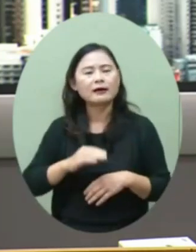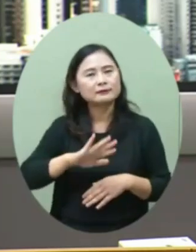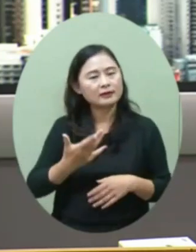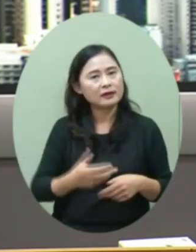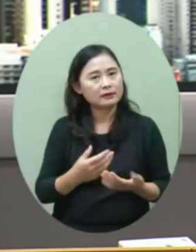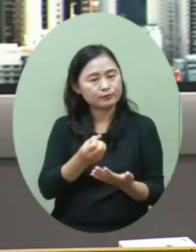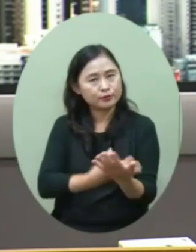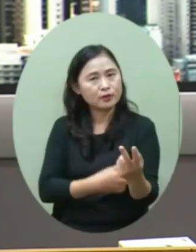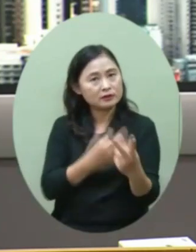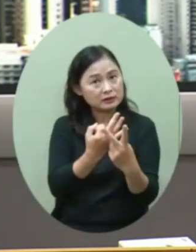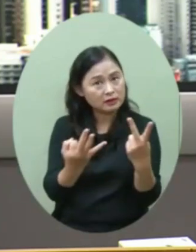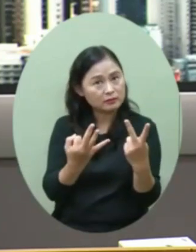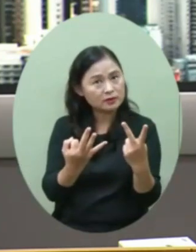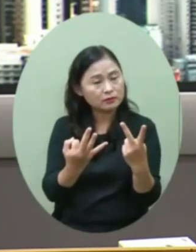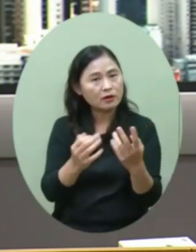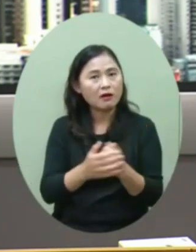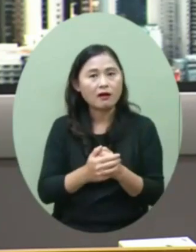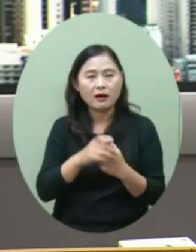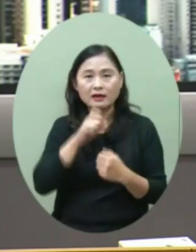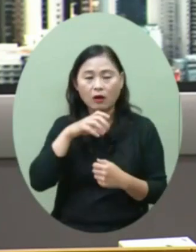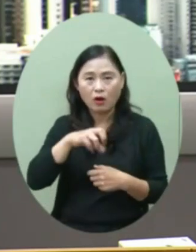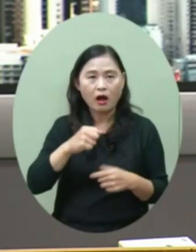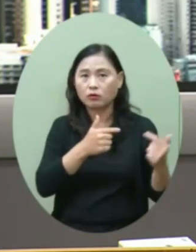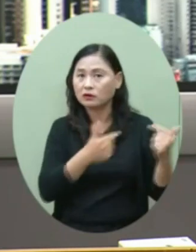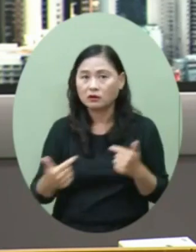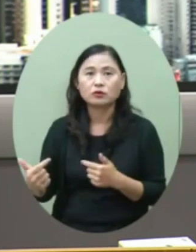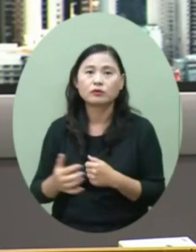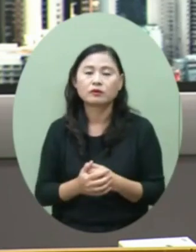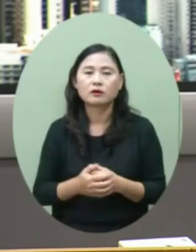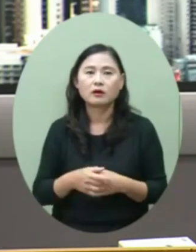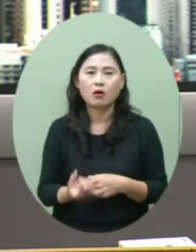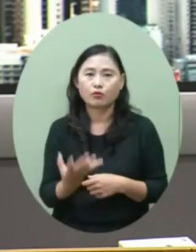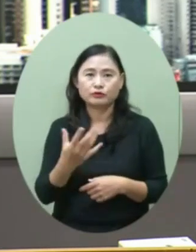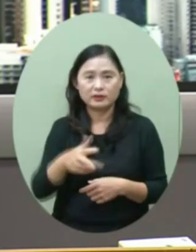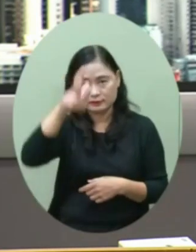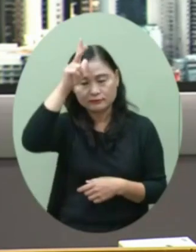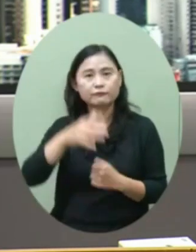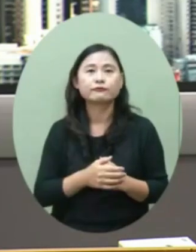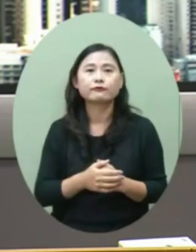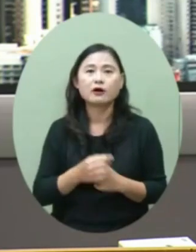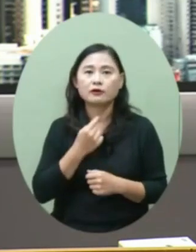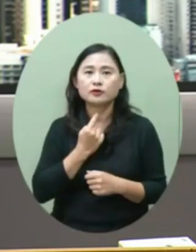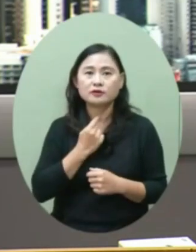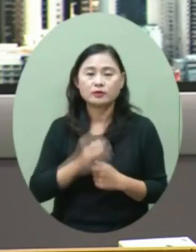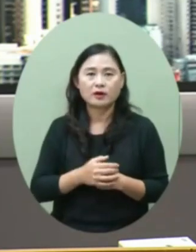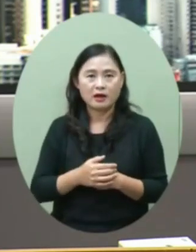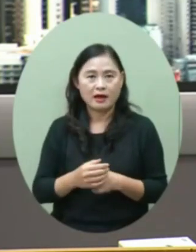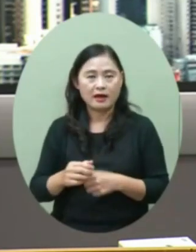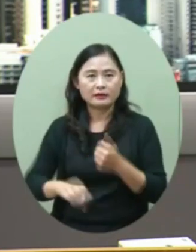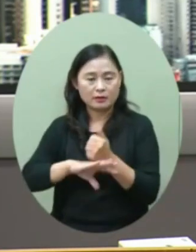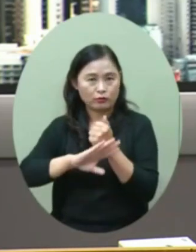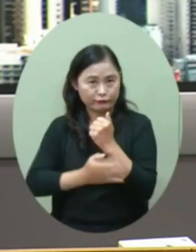government of the day will still have to enact local legislation on Basic Law Article 23, and this is